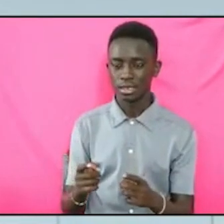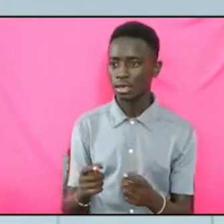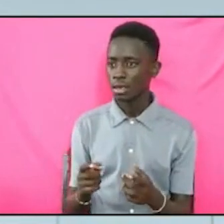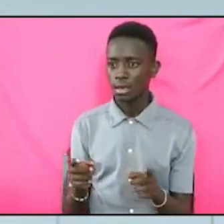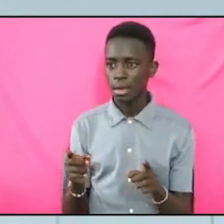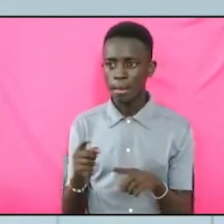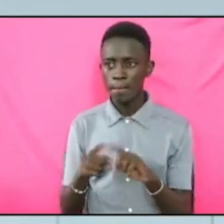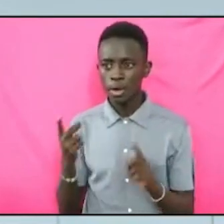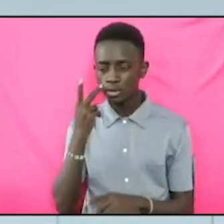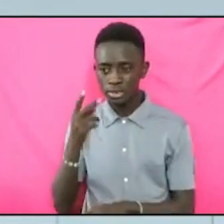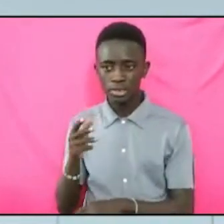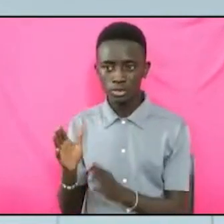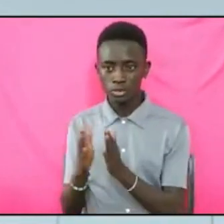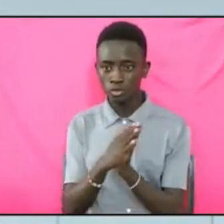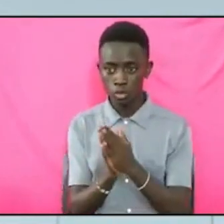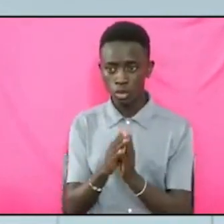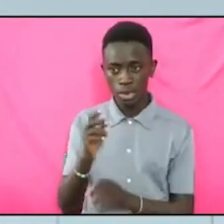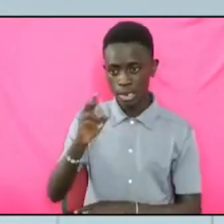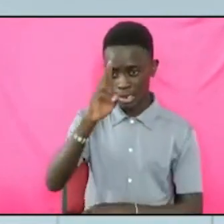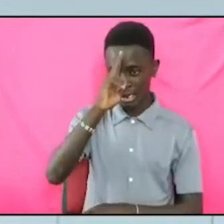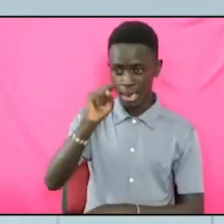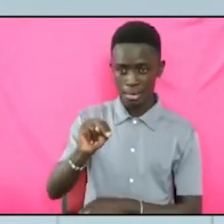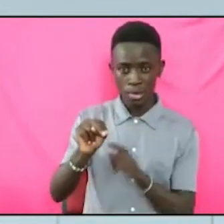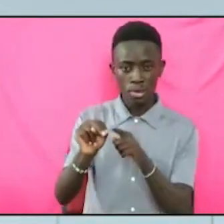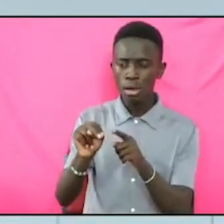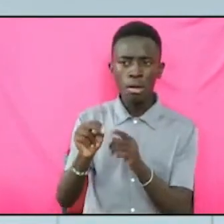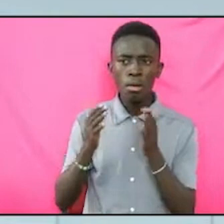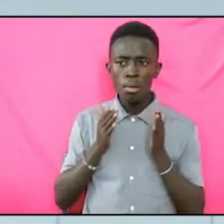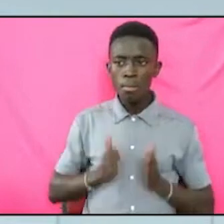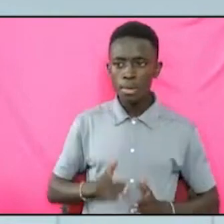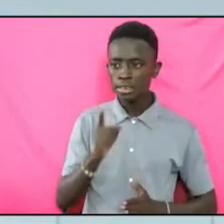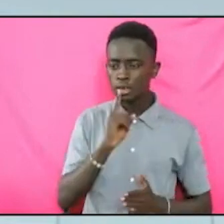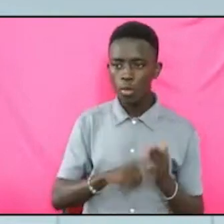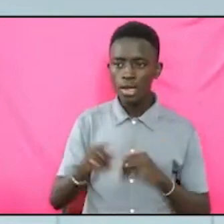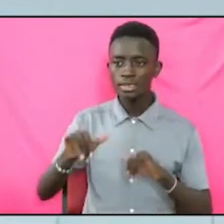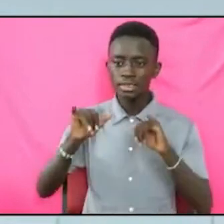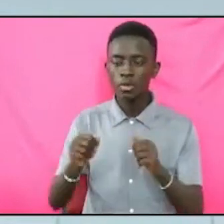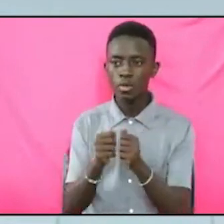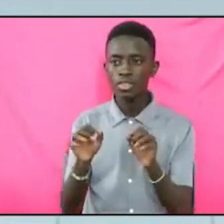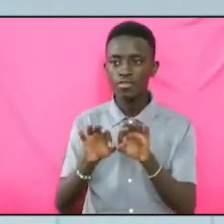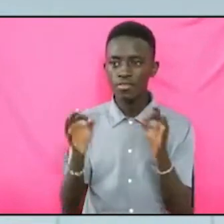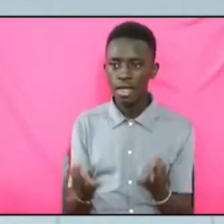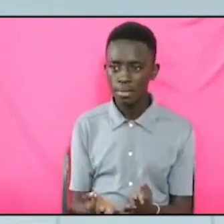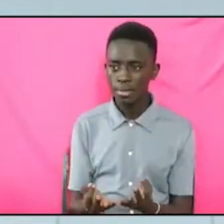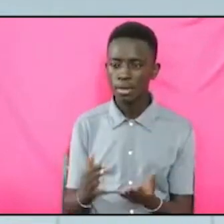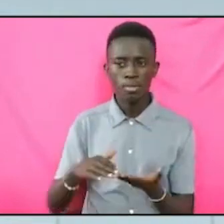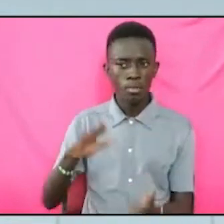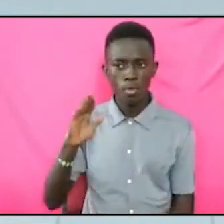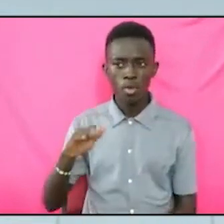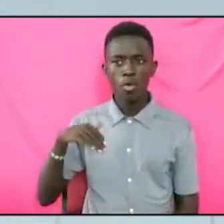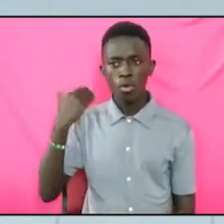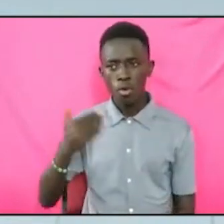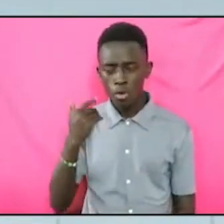severe because we are told he was at home with his family. And in fact, occasionally he would make access